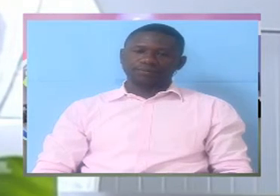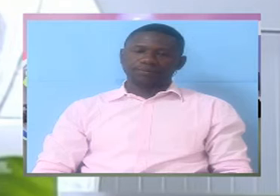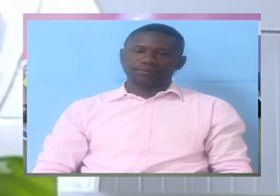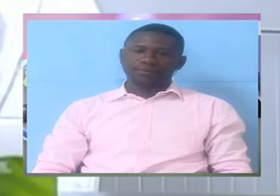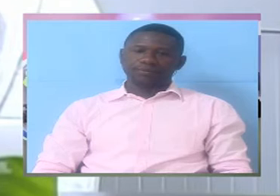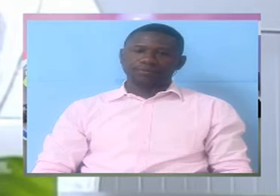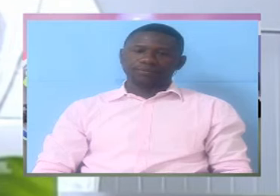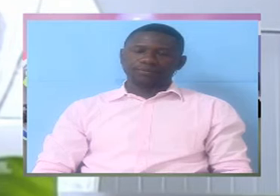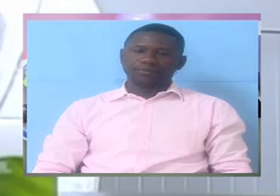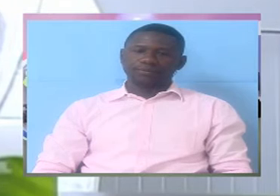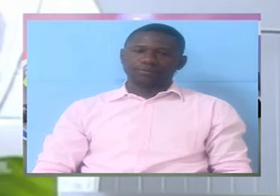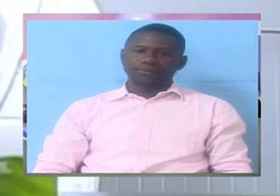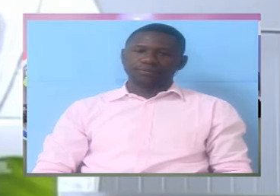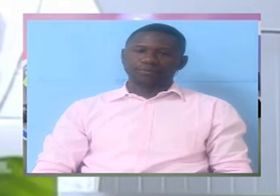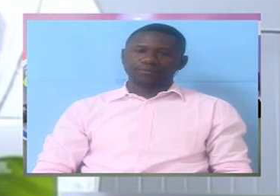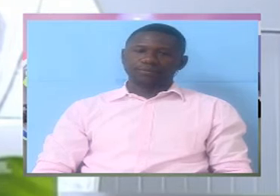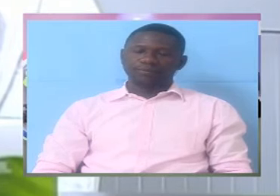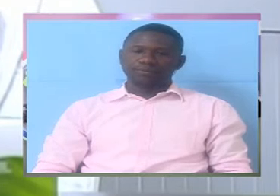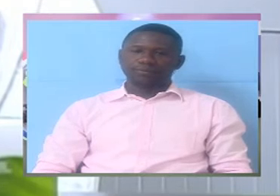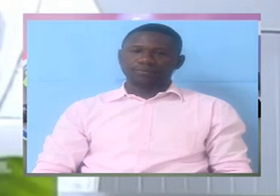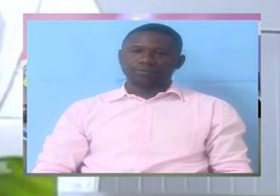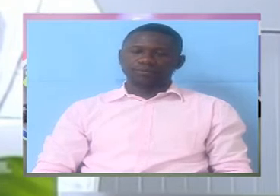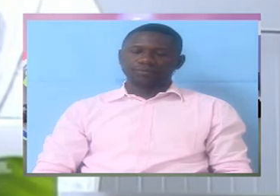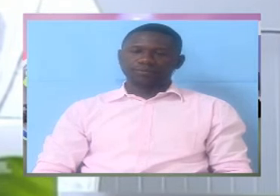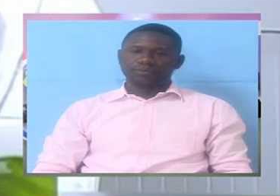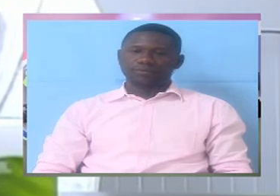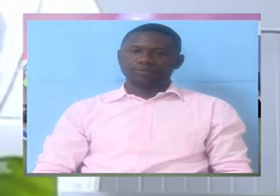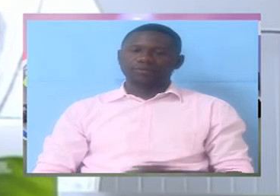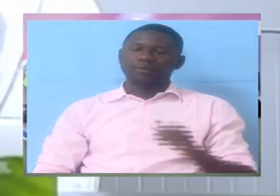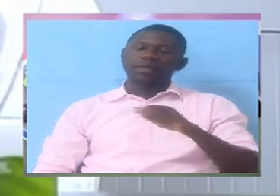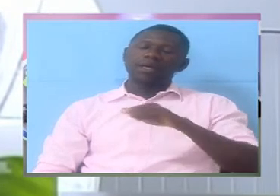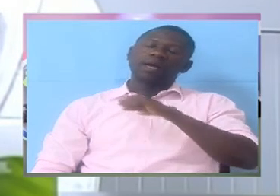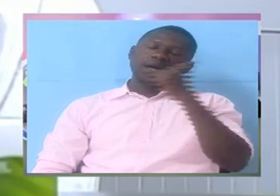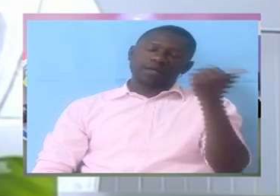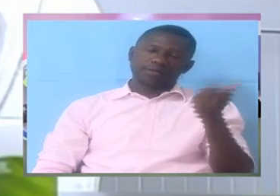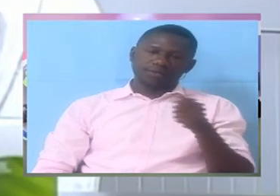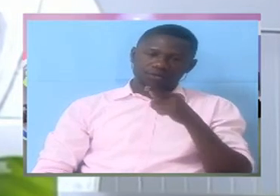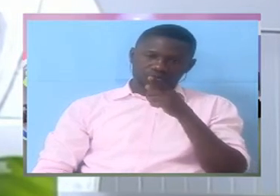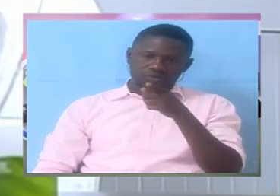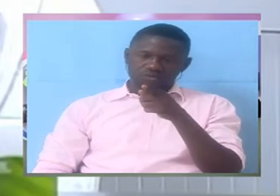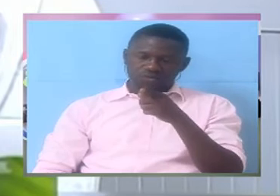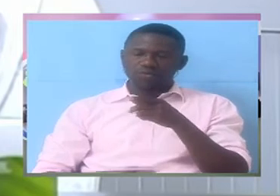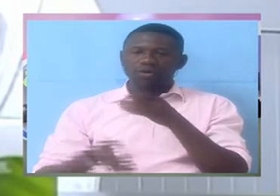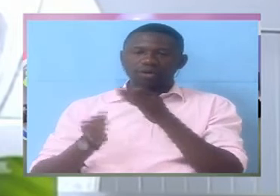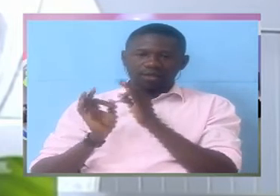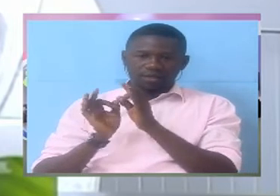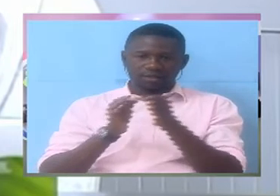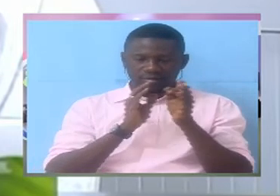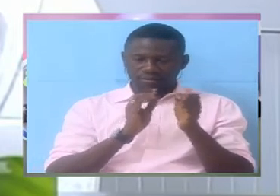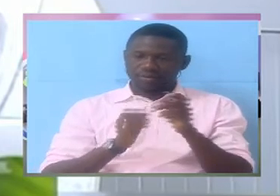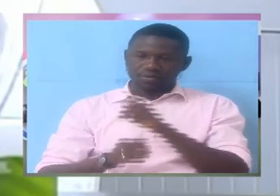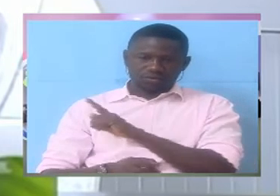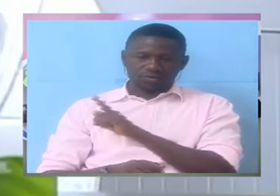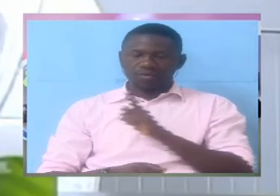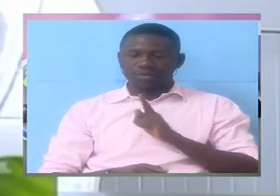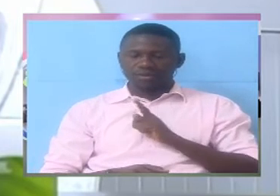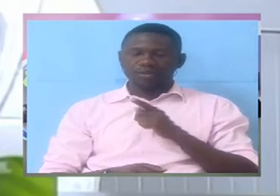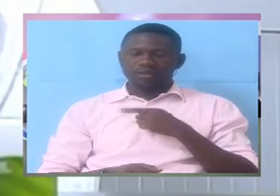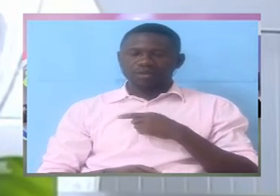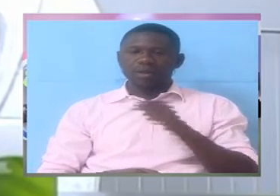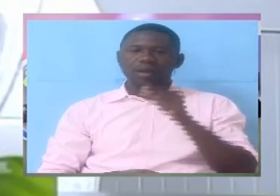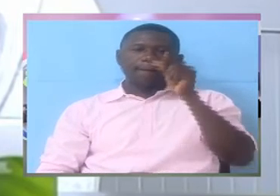NIA la sansankonoje. And you told us. Luyenyimfanyeko.